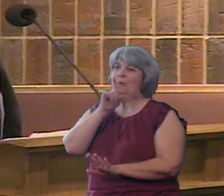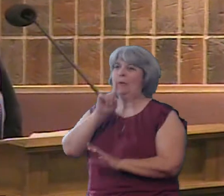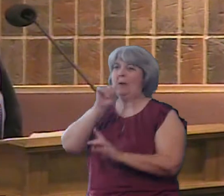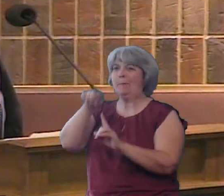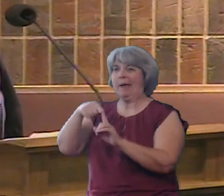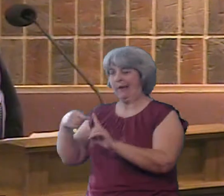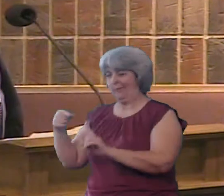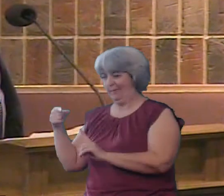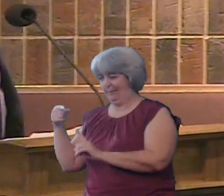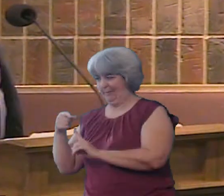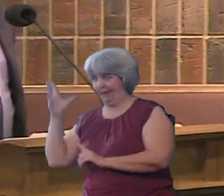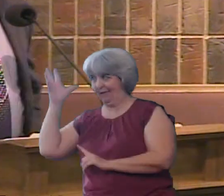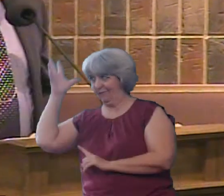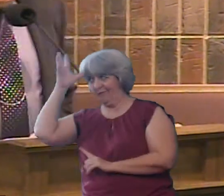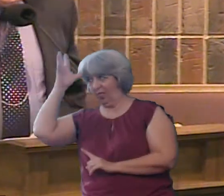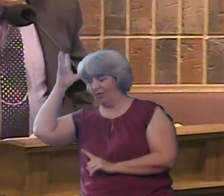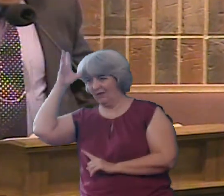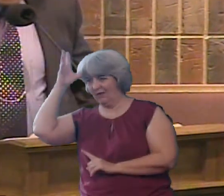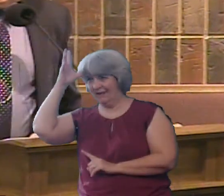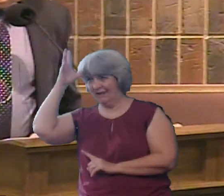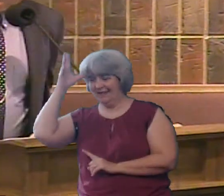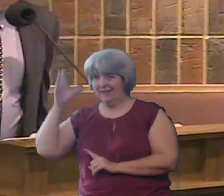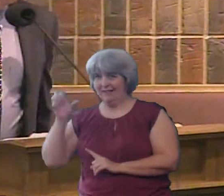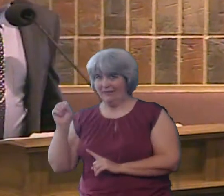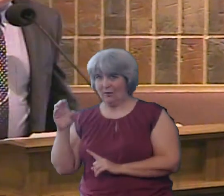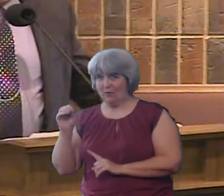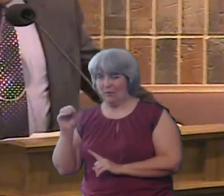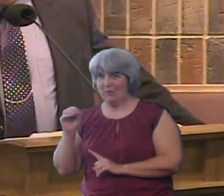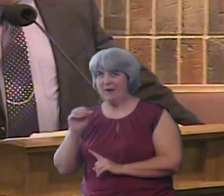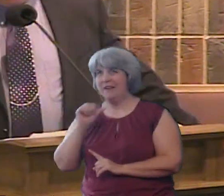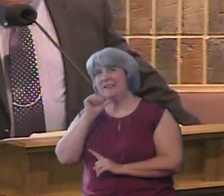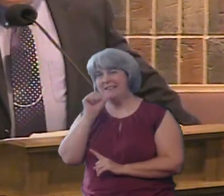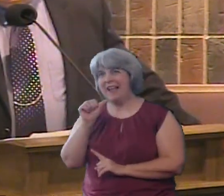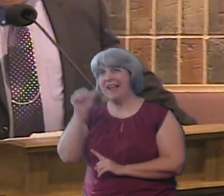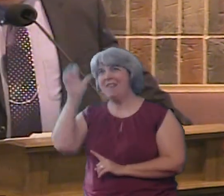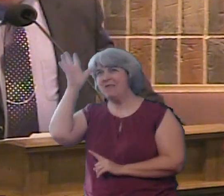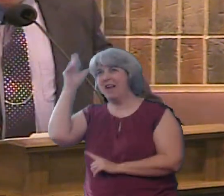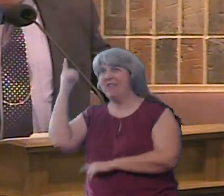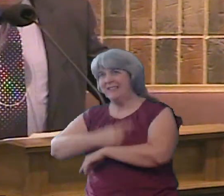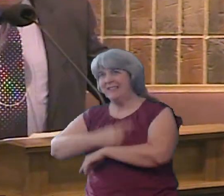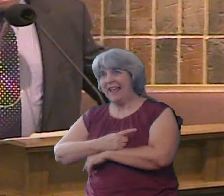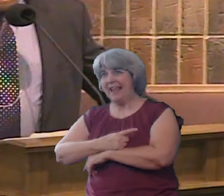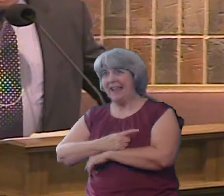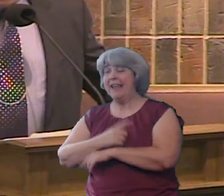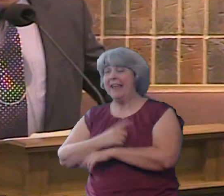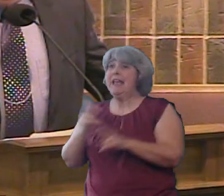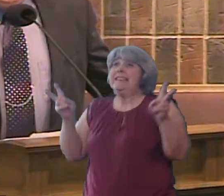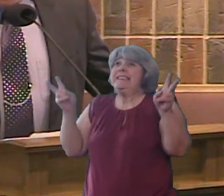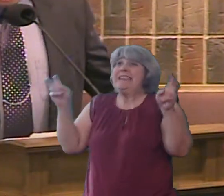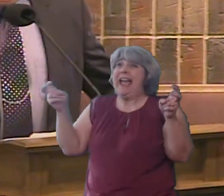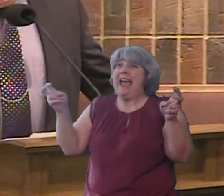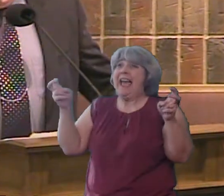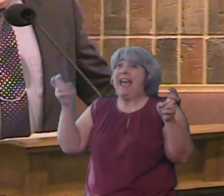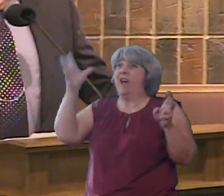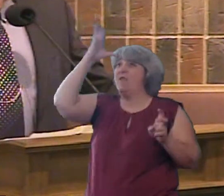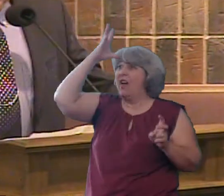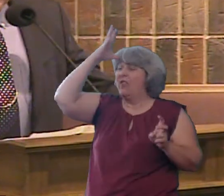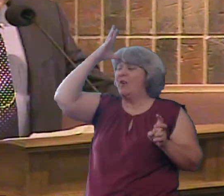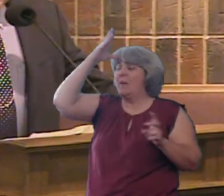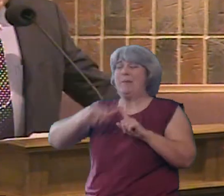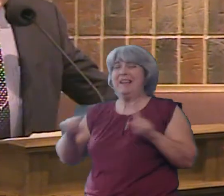fathers. So I'm not sure it's a Father's Day lesson, but it has fathers in the title. I read an